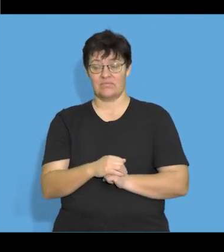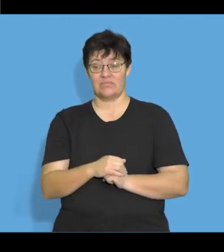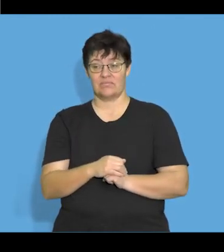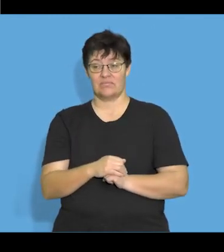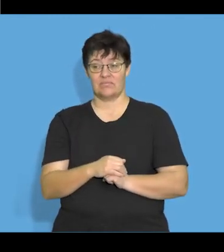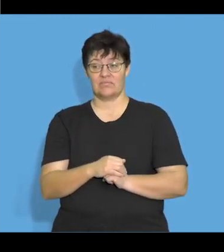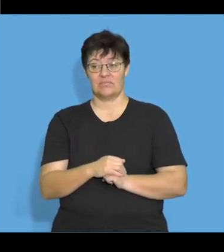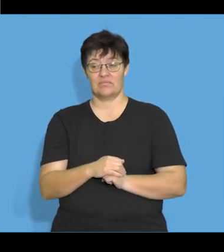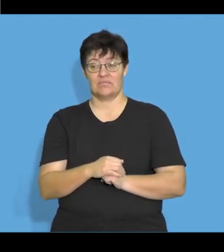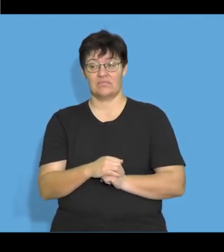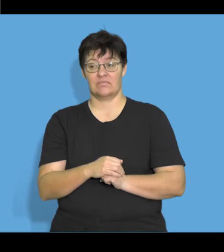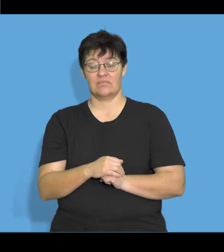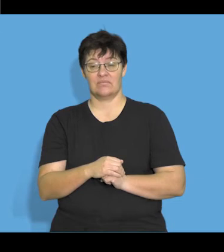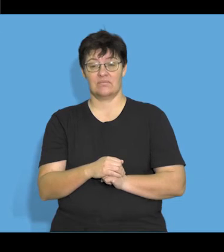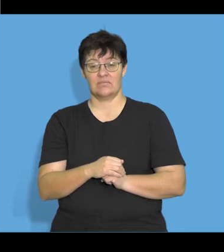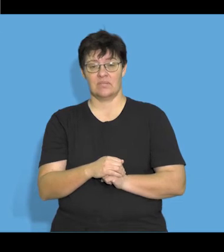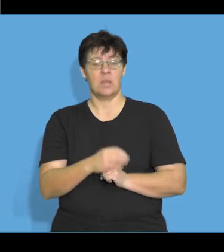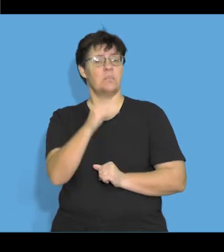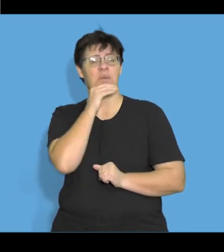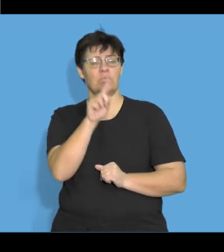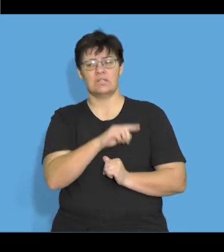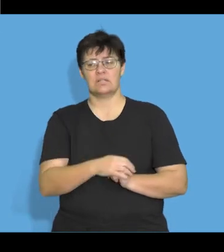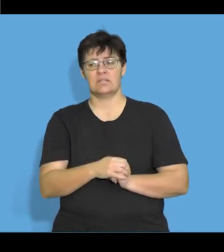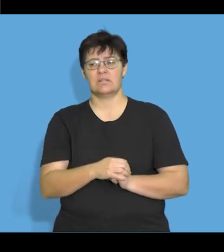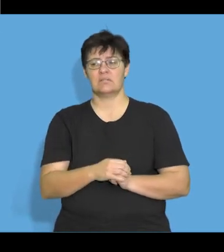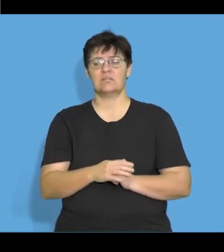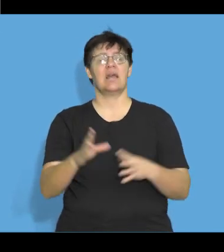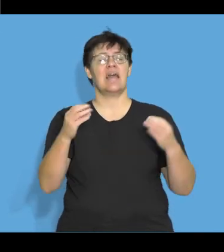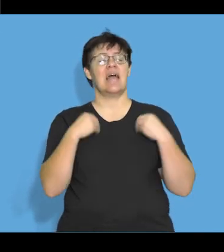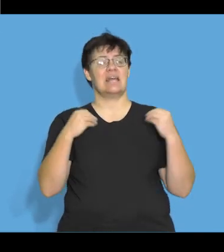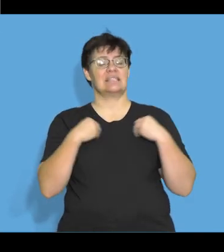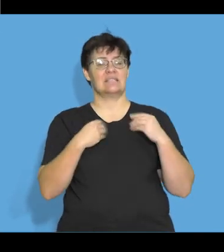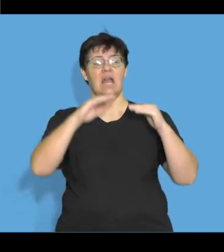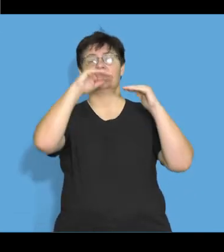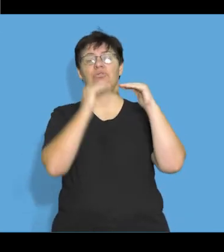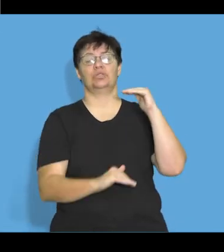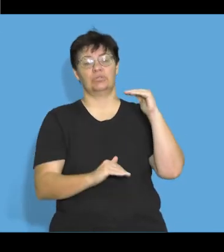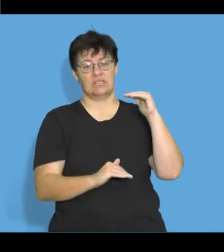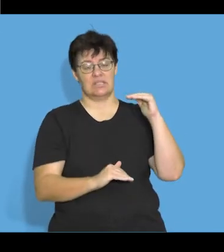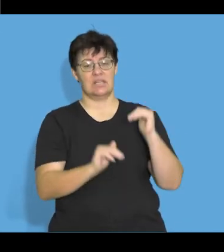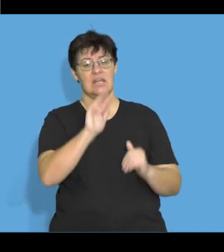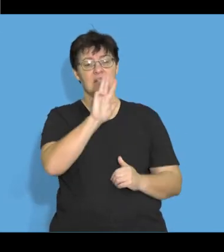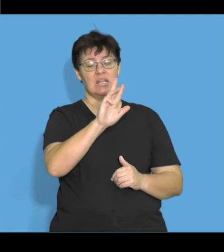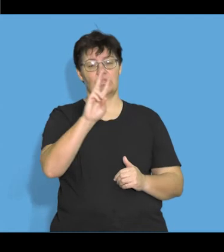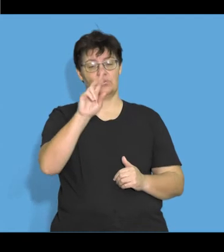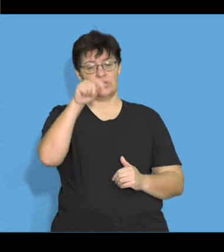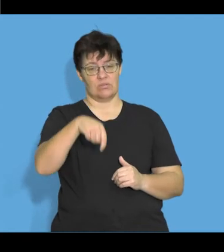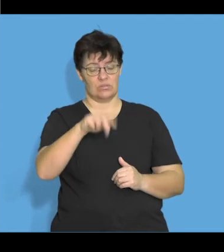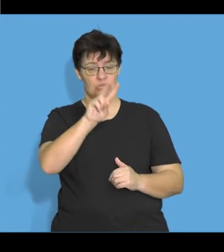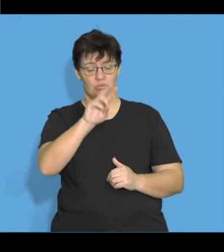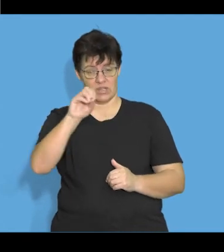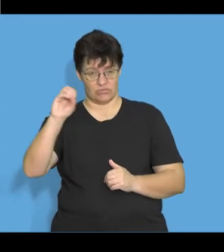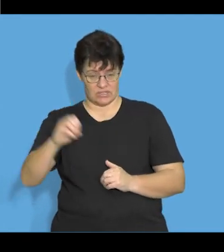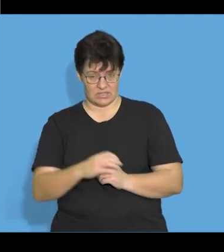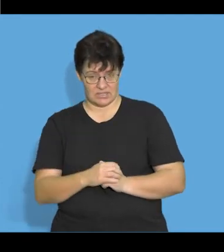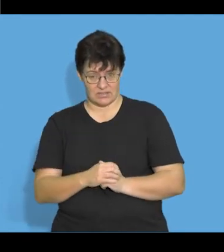was favorable, then it would mean that your asset would decrease by 92,200. So I'm